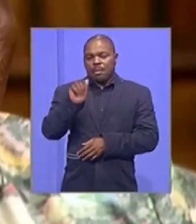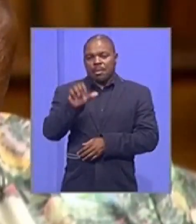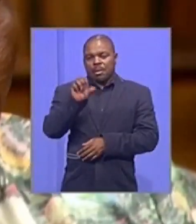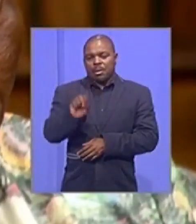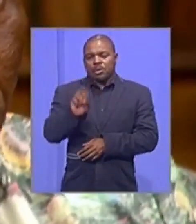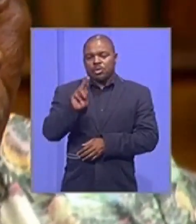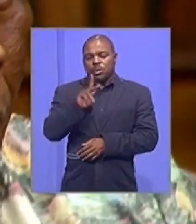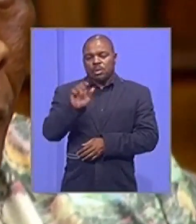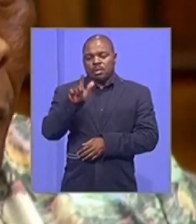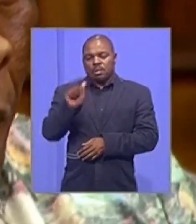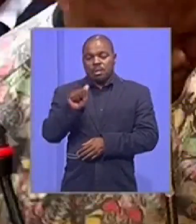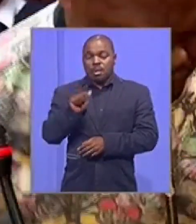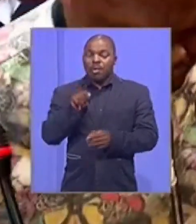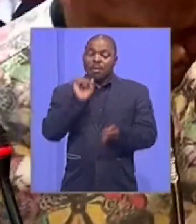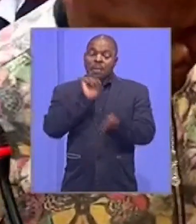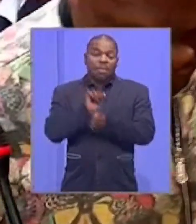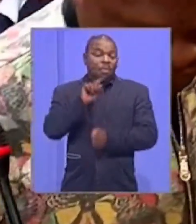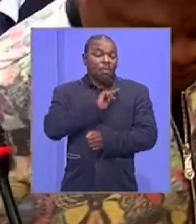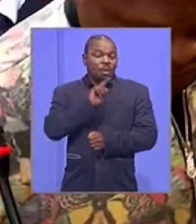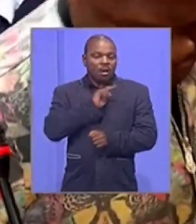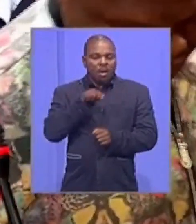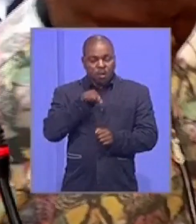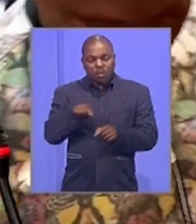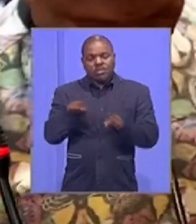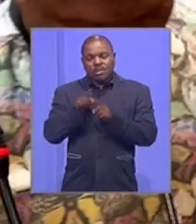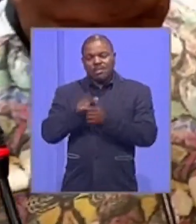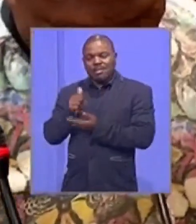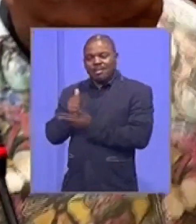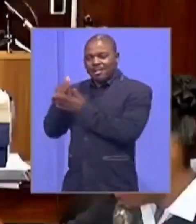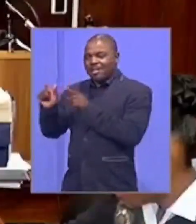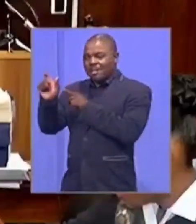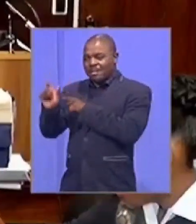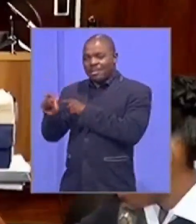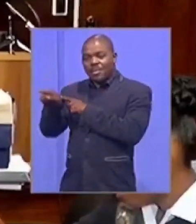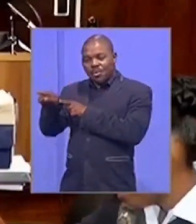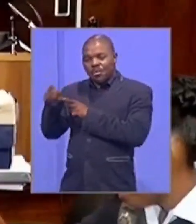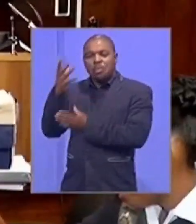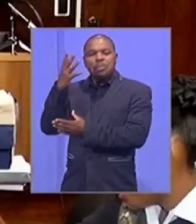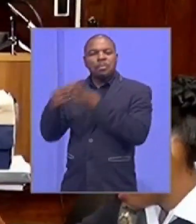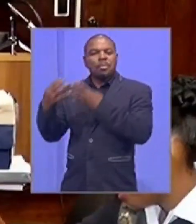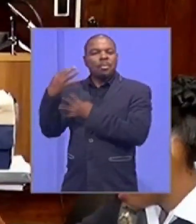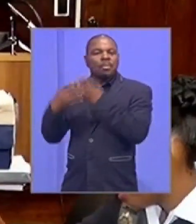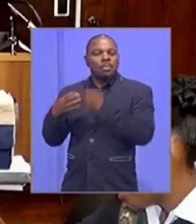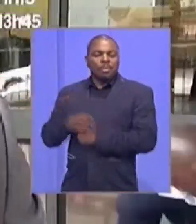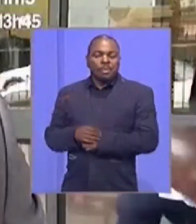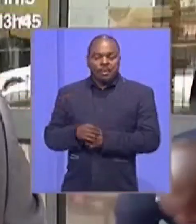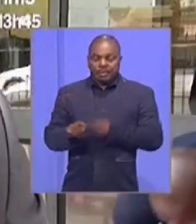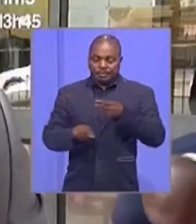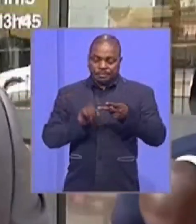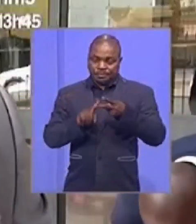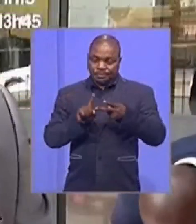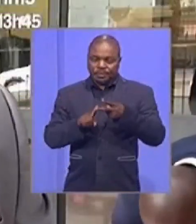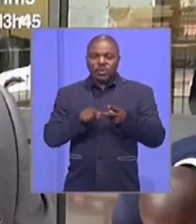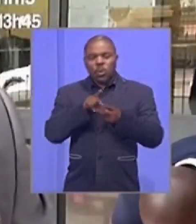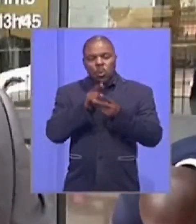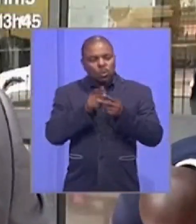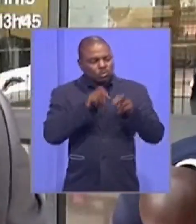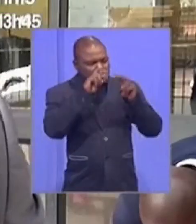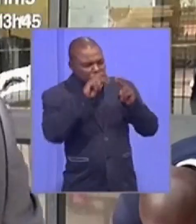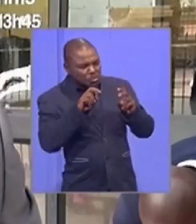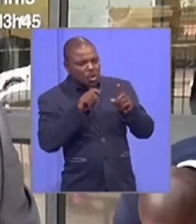O latofatswa ka go thusitse ke o mongwe wa batho ba thusitseng motshwaruwa ba le ya Tjhankaneng. Tatofatso ya bobedi ke defeating the ends of